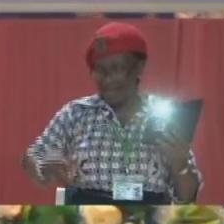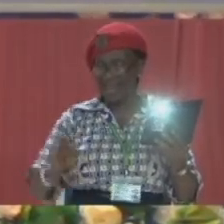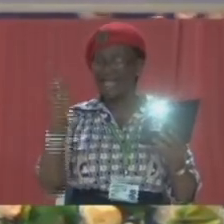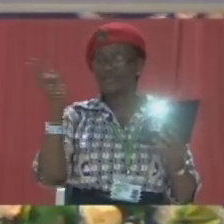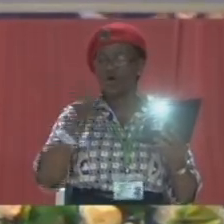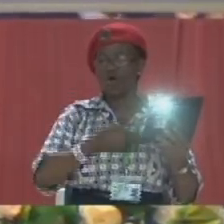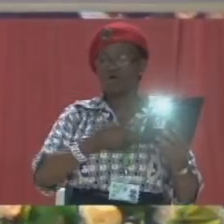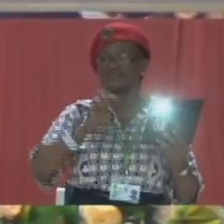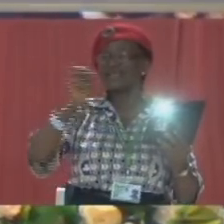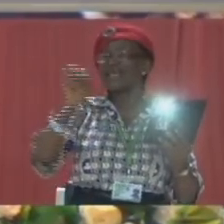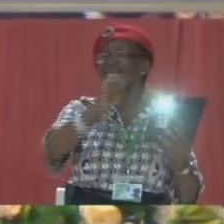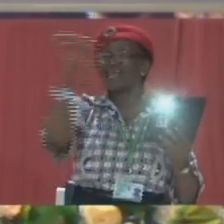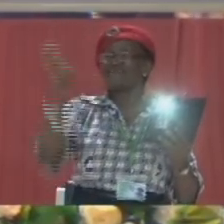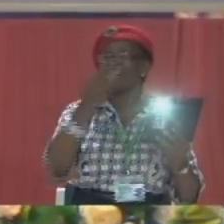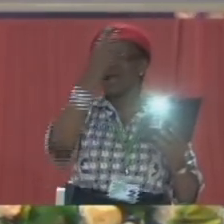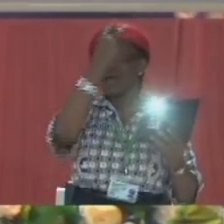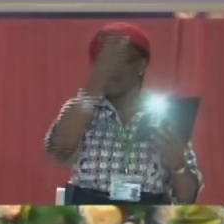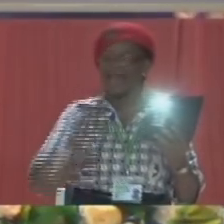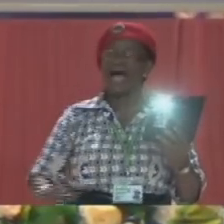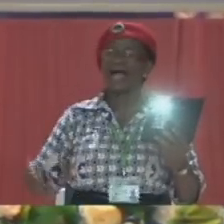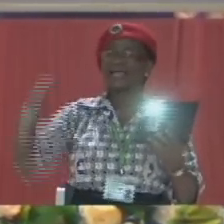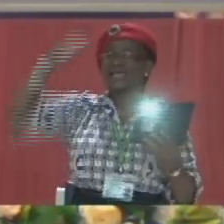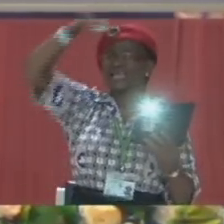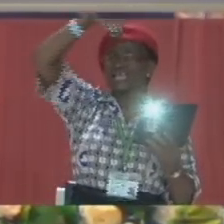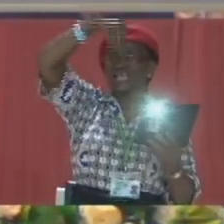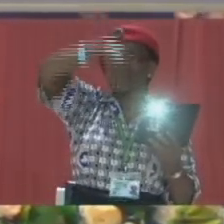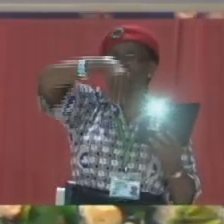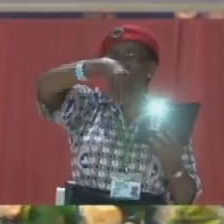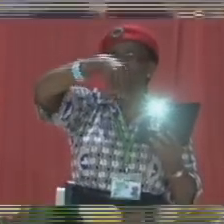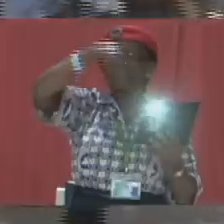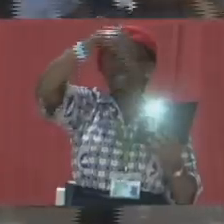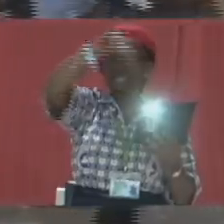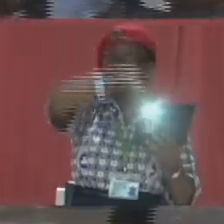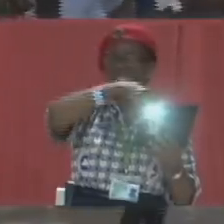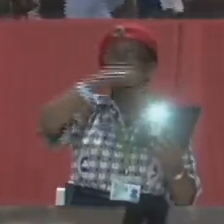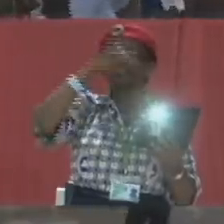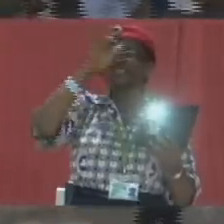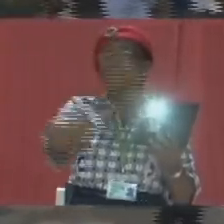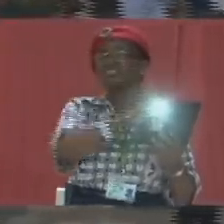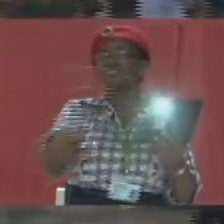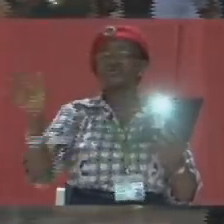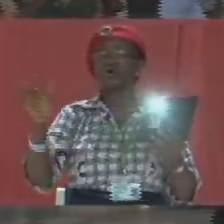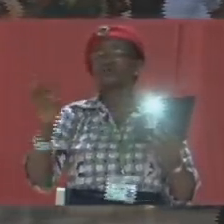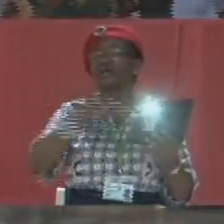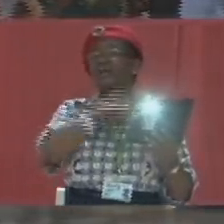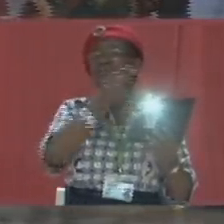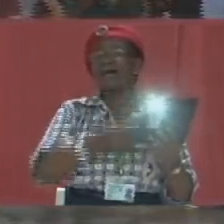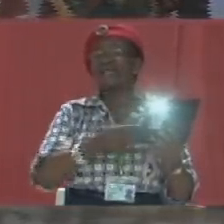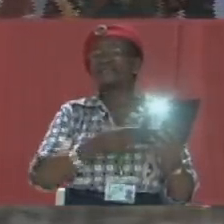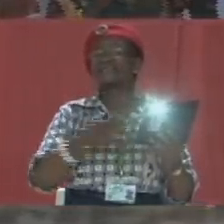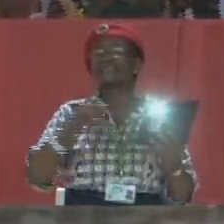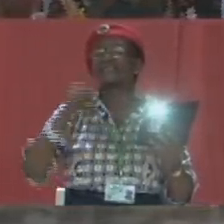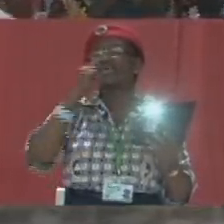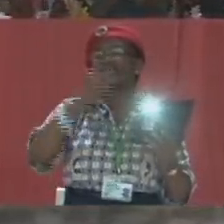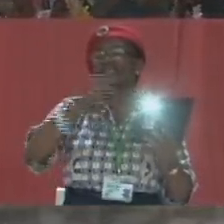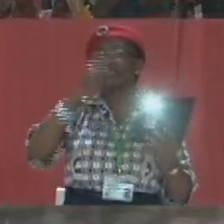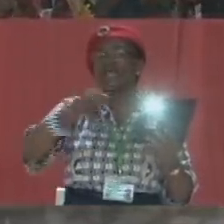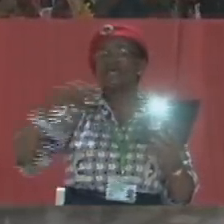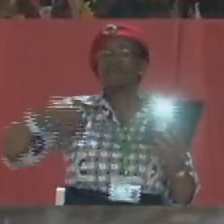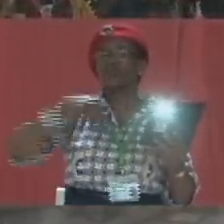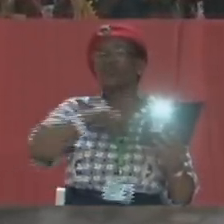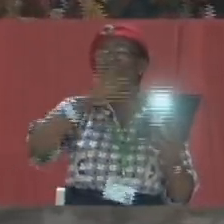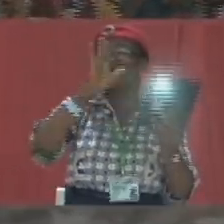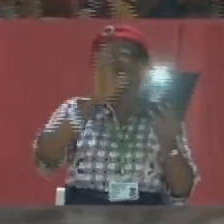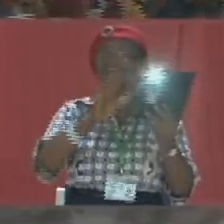again. In Jesus' mighty name we have prayed. Now go ahead,